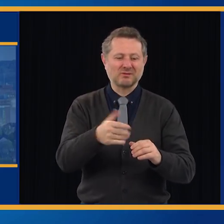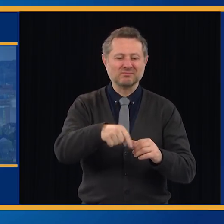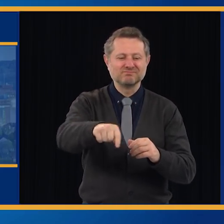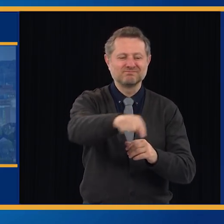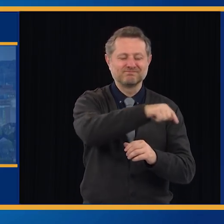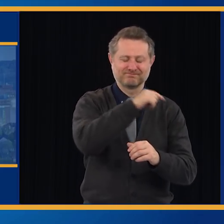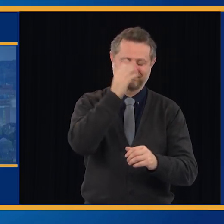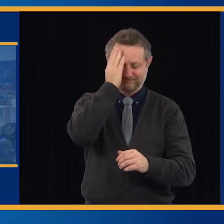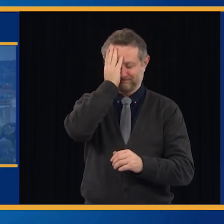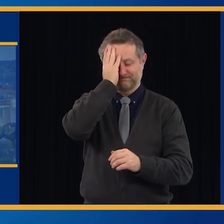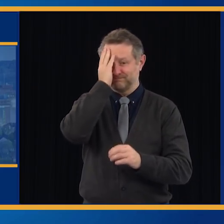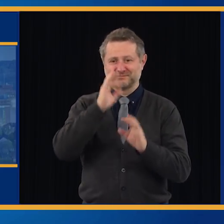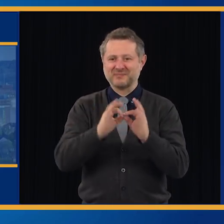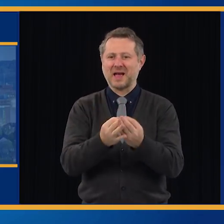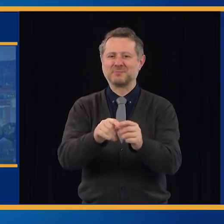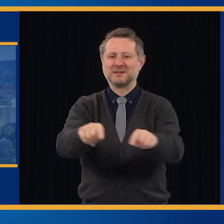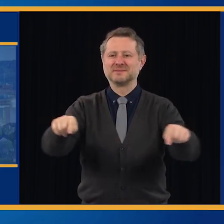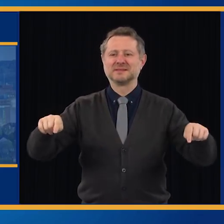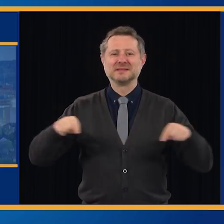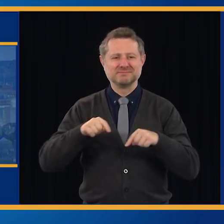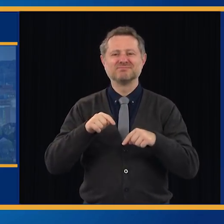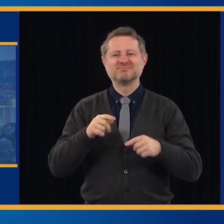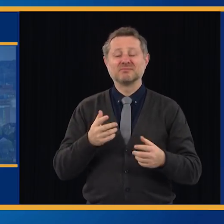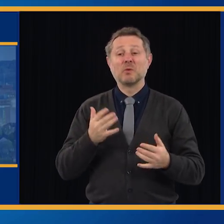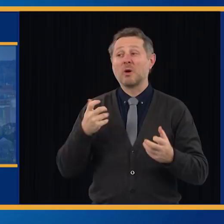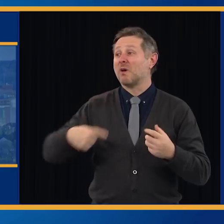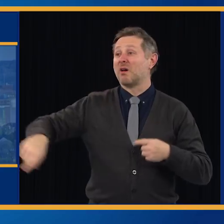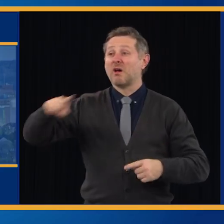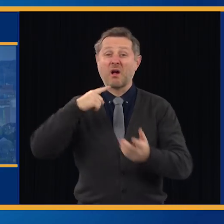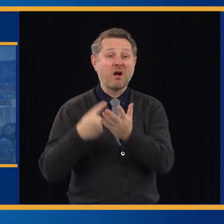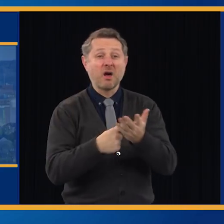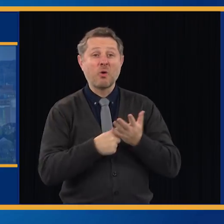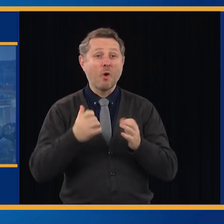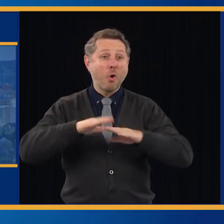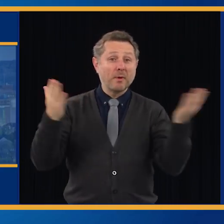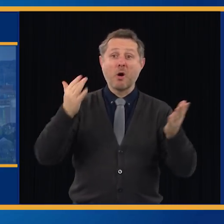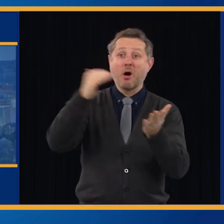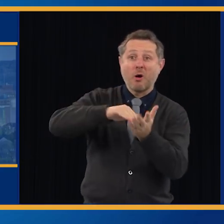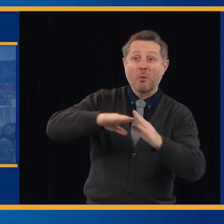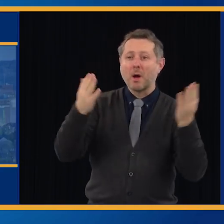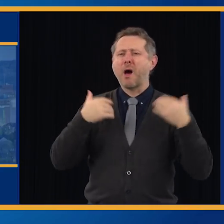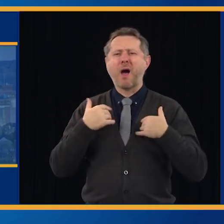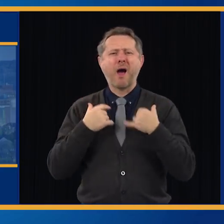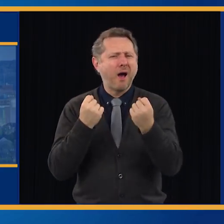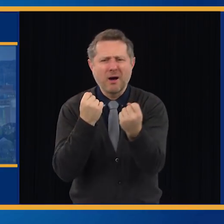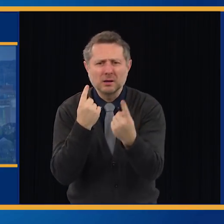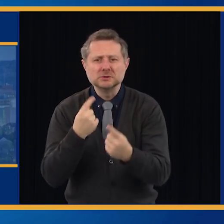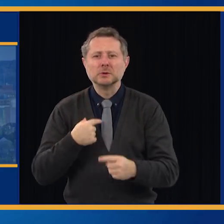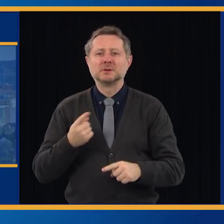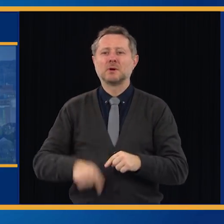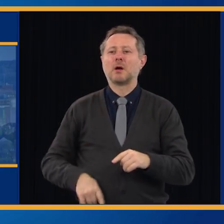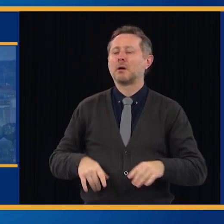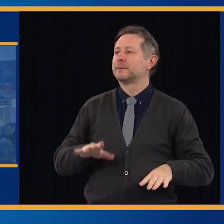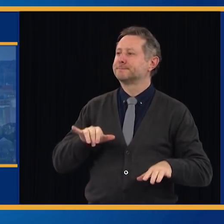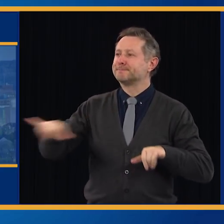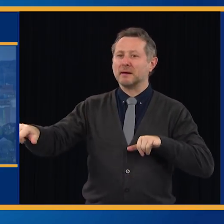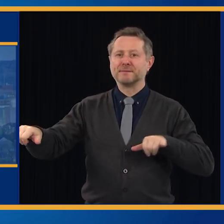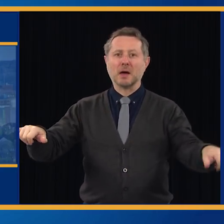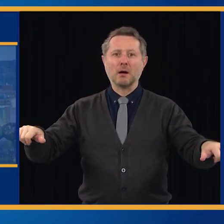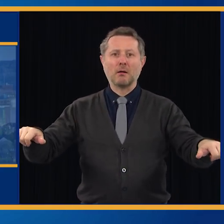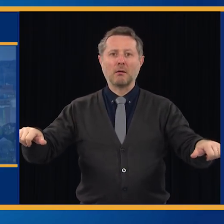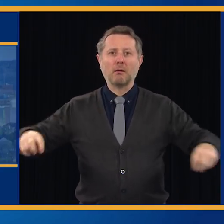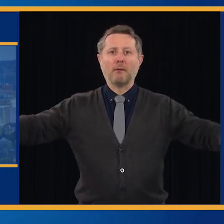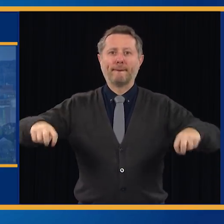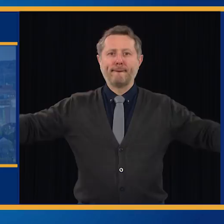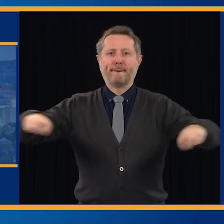reopening. I get it. You can't sustain being closed. The economy can't sustain it. Individual families